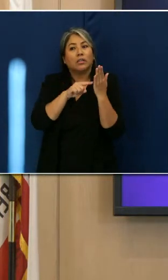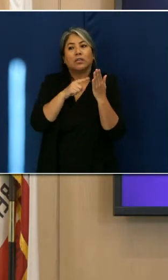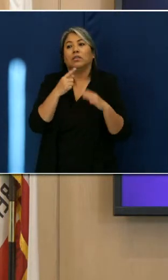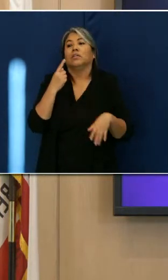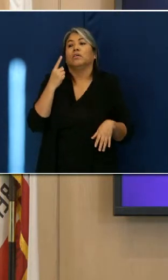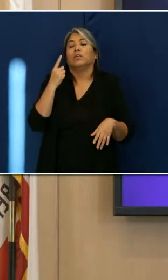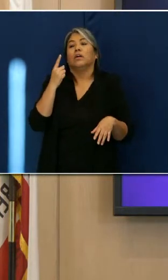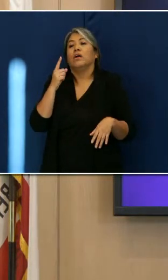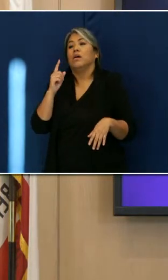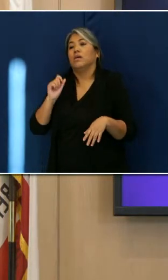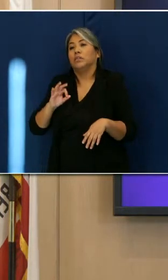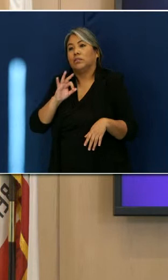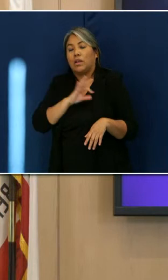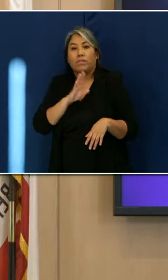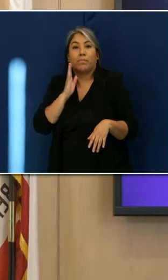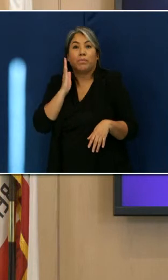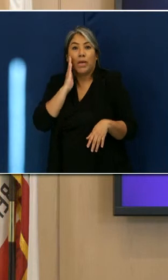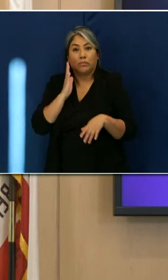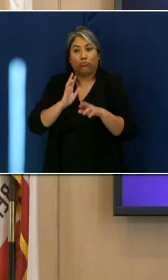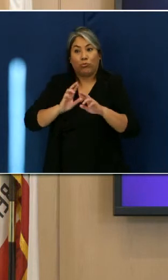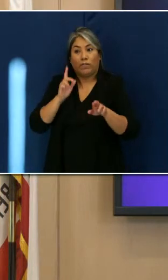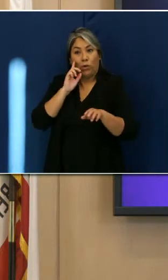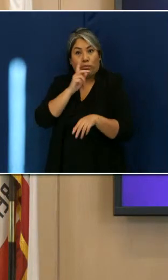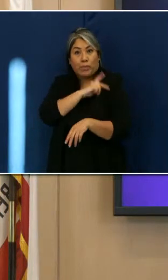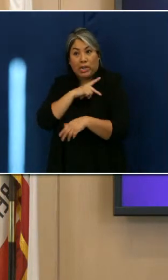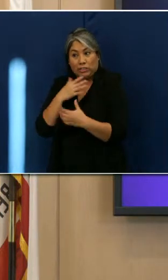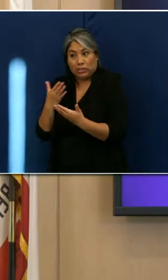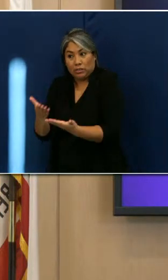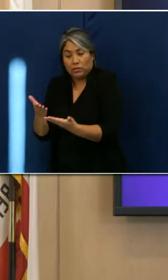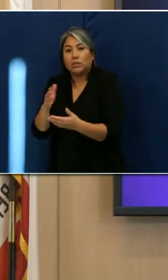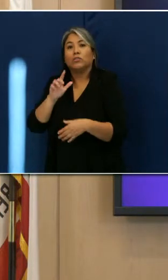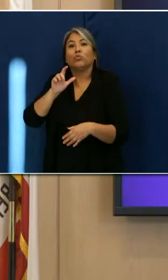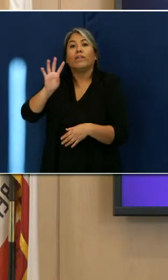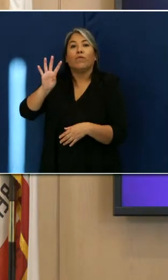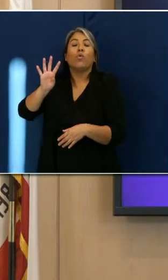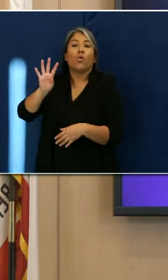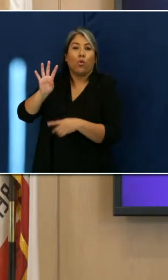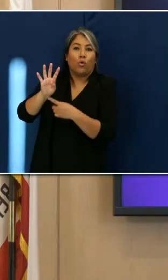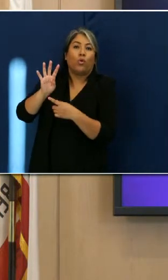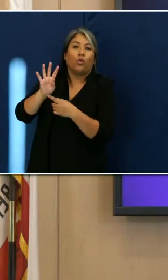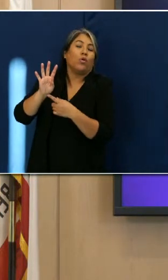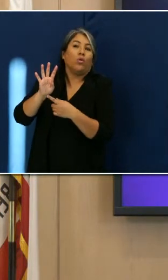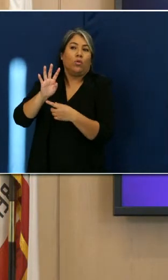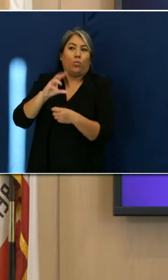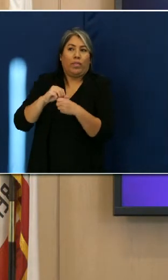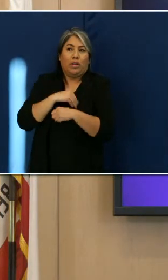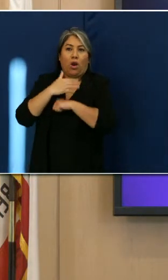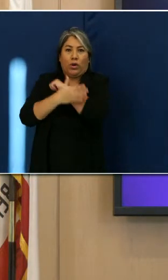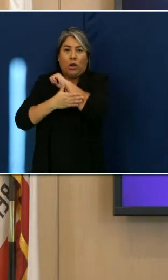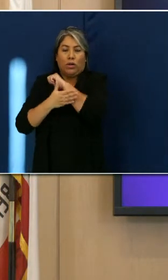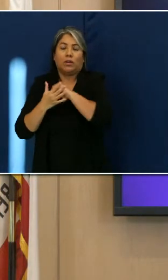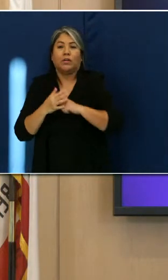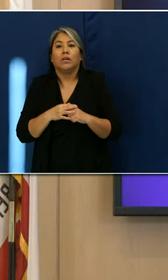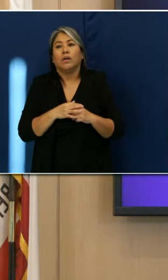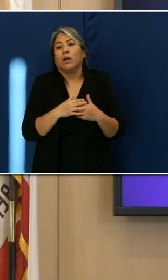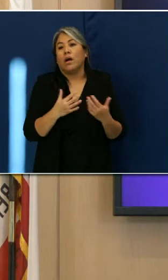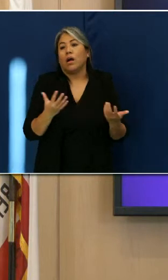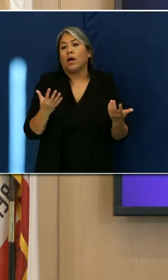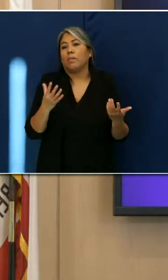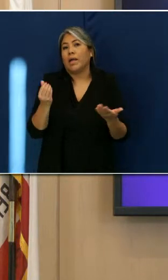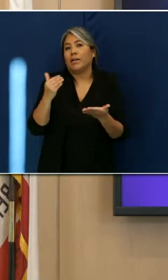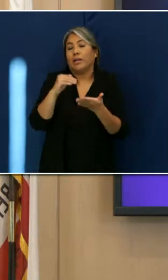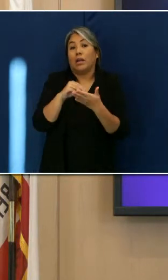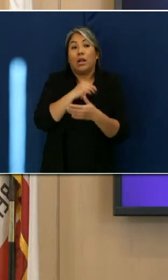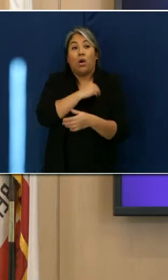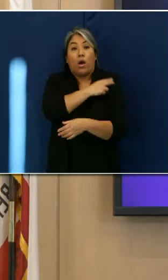readily available for patients sit at 24 within our county. And